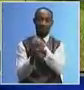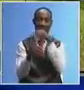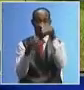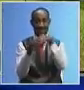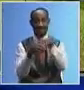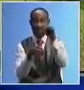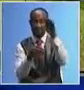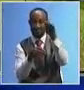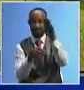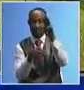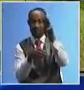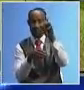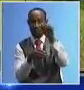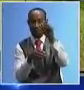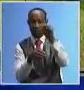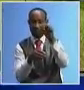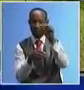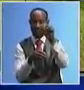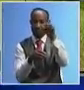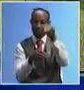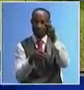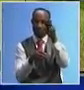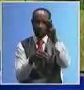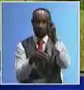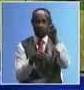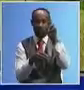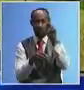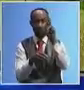public funds must not be entertained by any government.